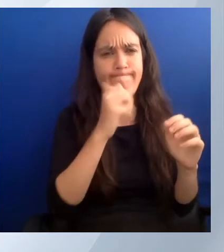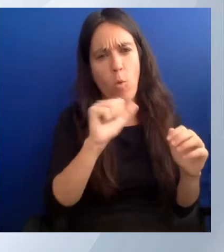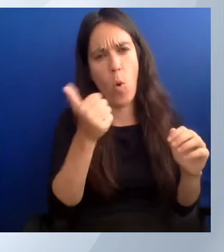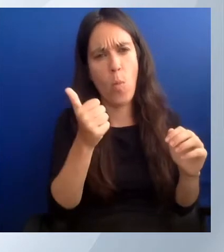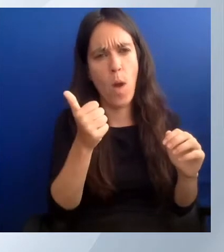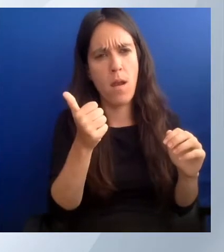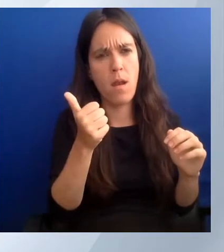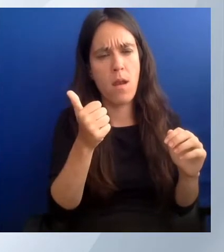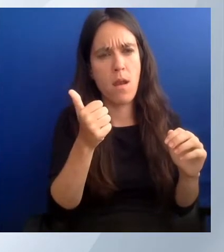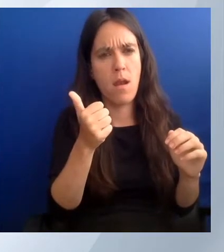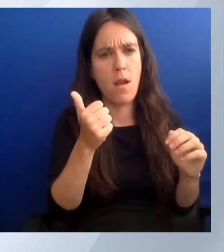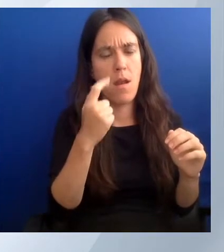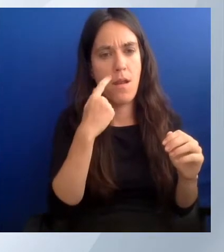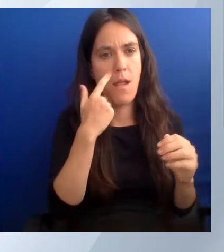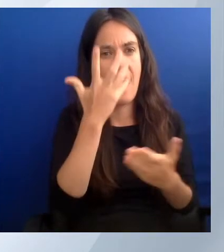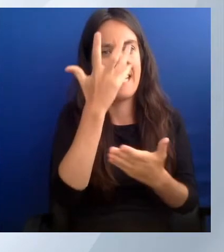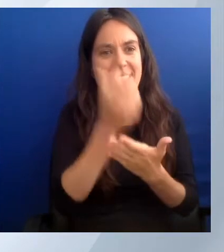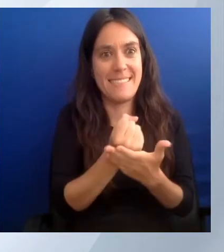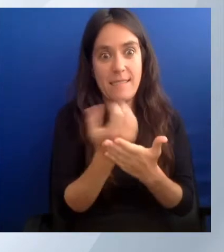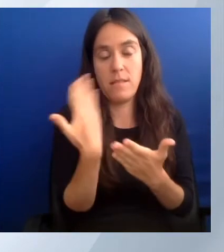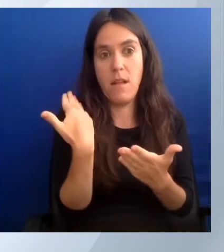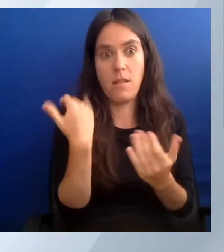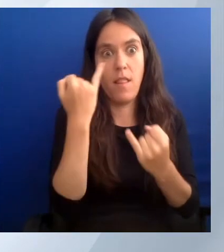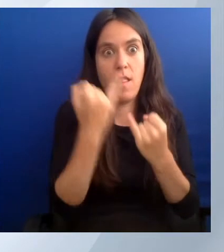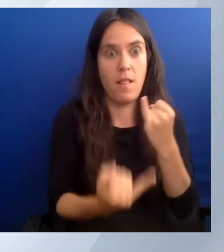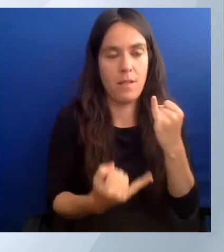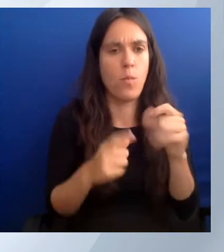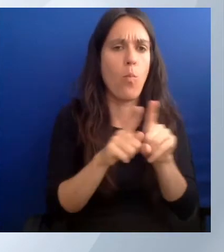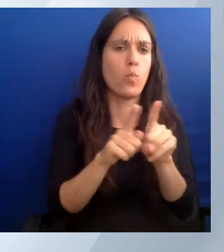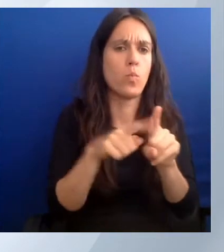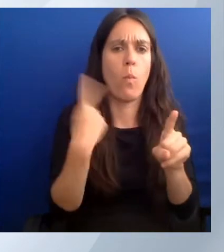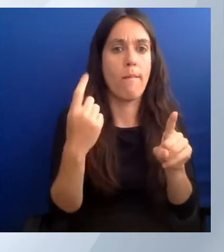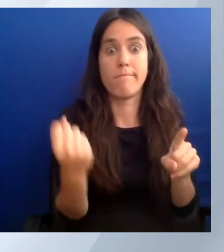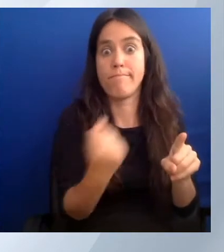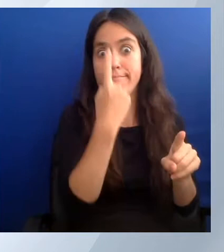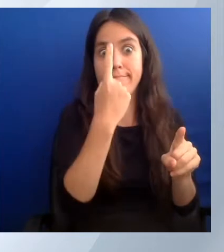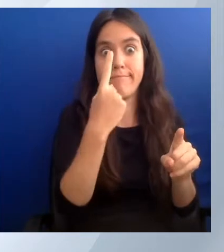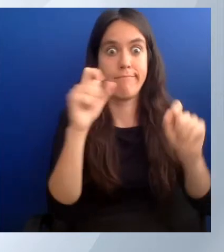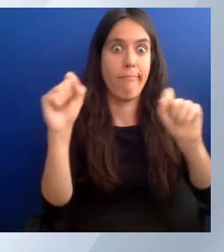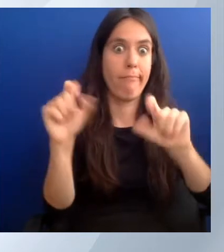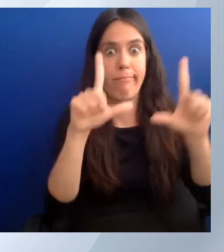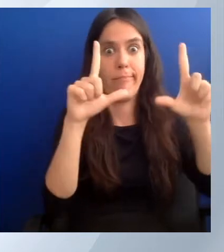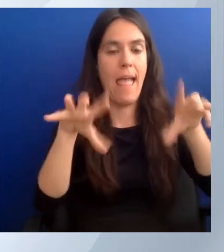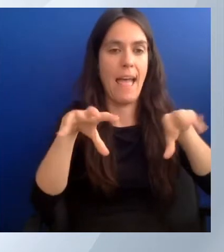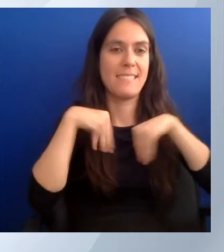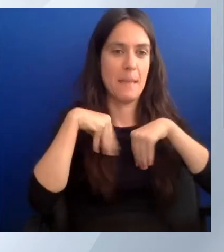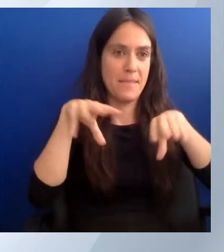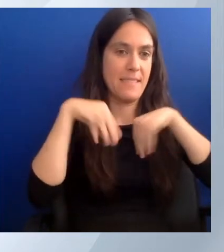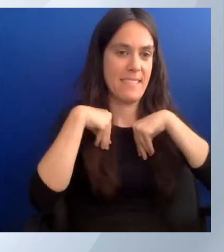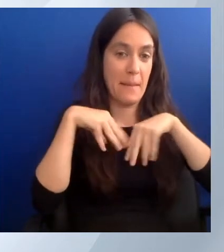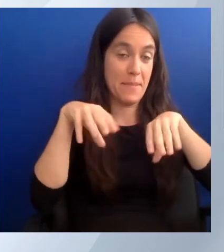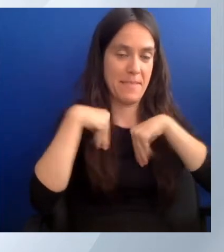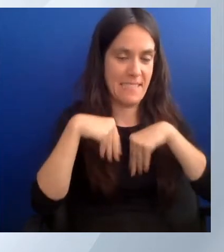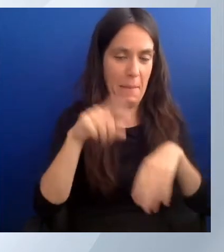Well, just to install the latest. And of course, we're going to accept anything that comes up, because why do we ever read these things?